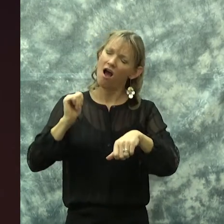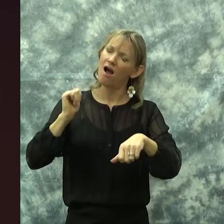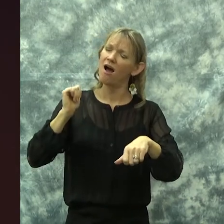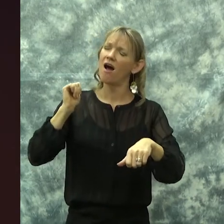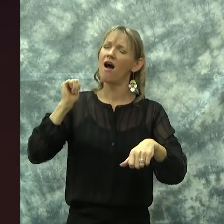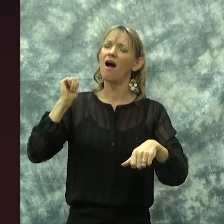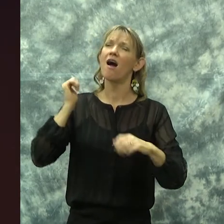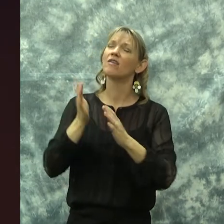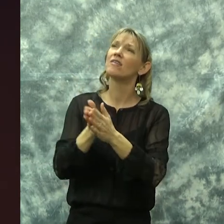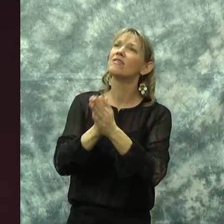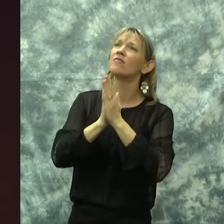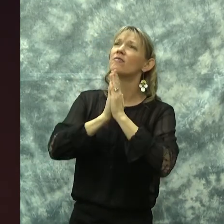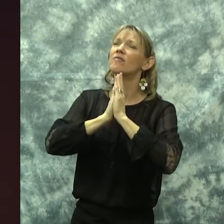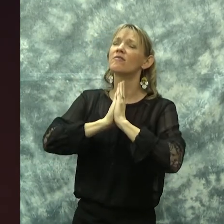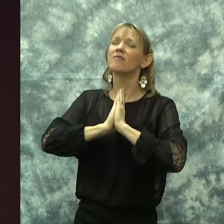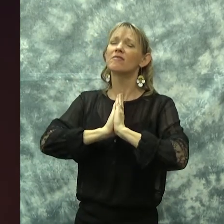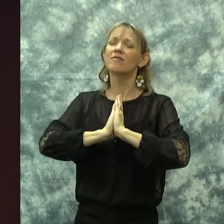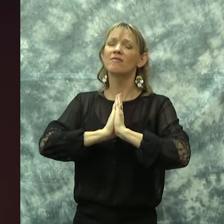called to be.